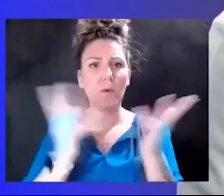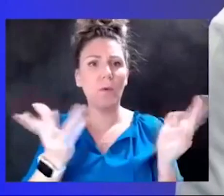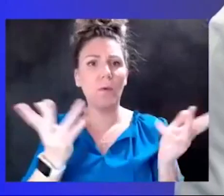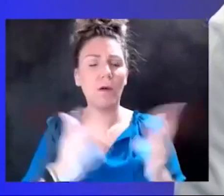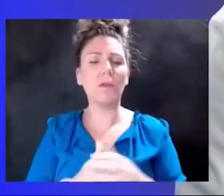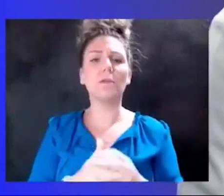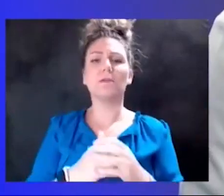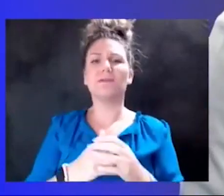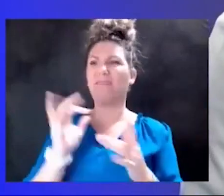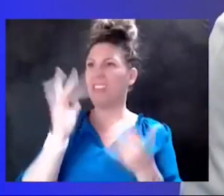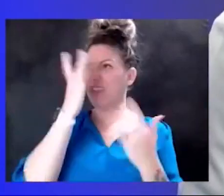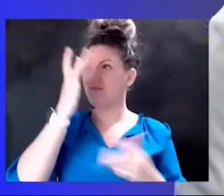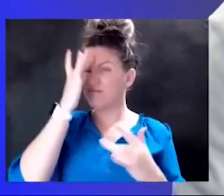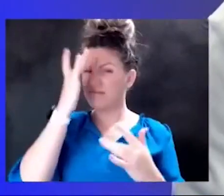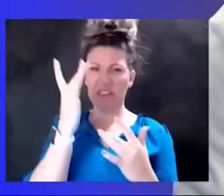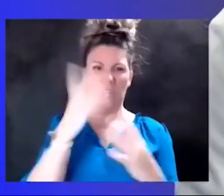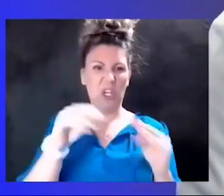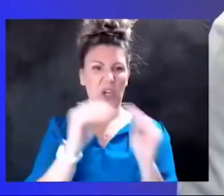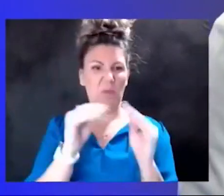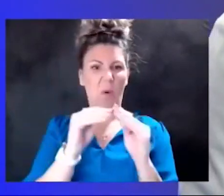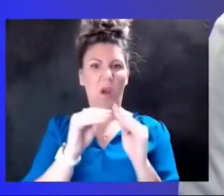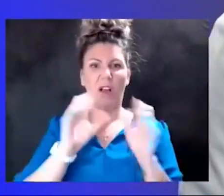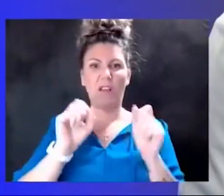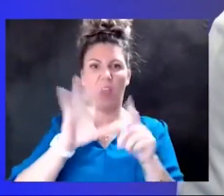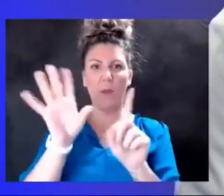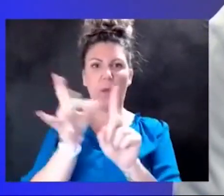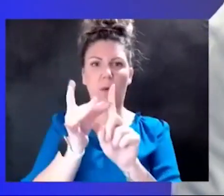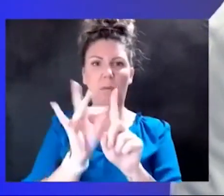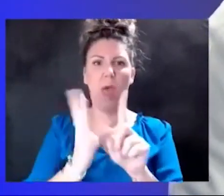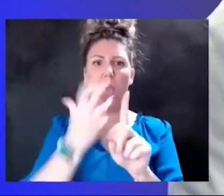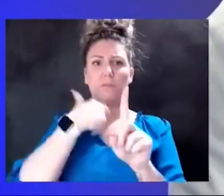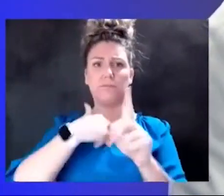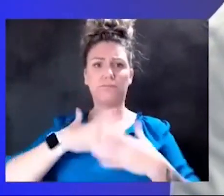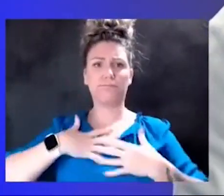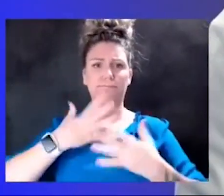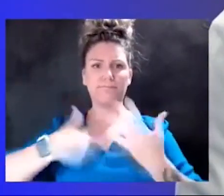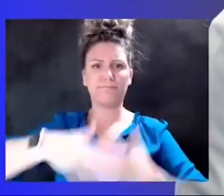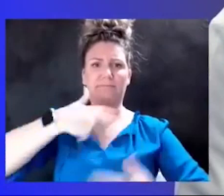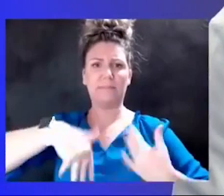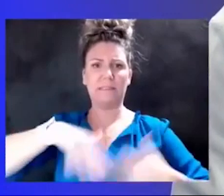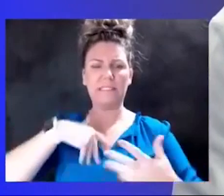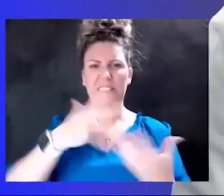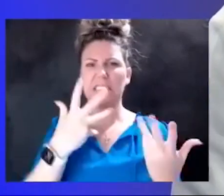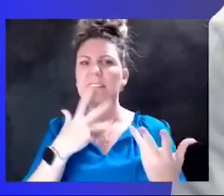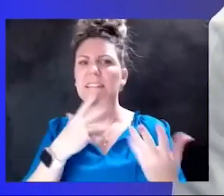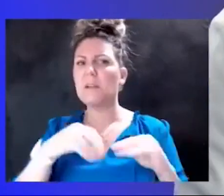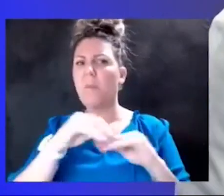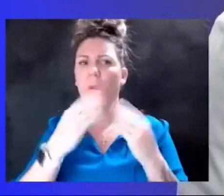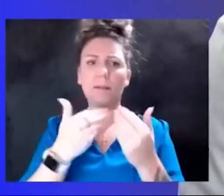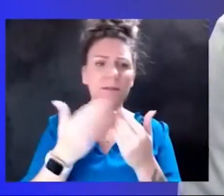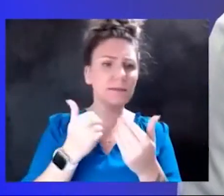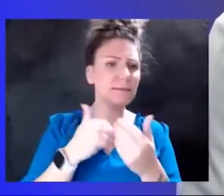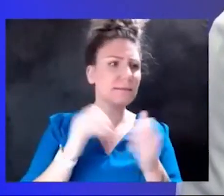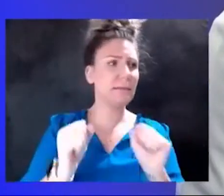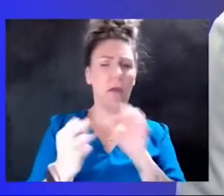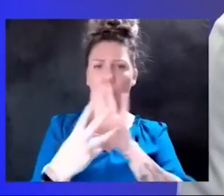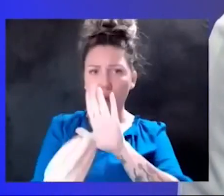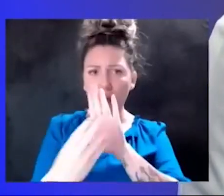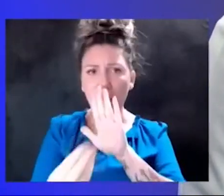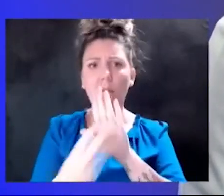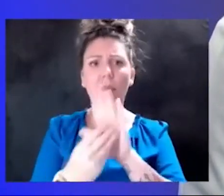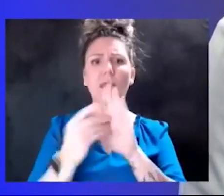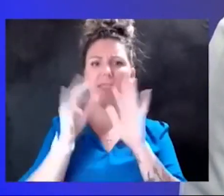more fit? Is it able to evade our immune system a little bit better? Is it able to replicate longer? But also we